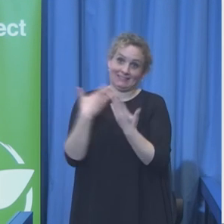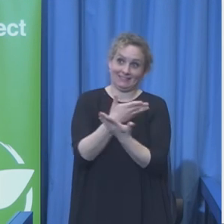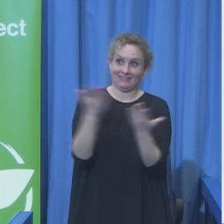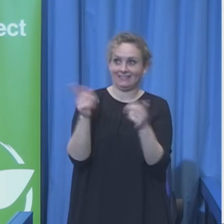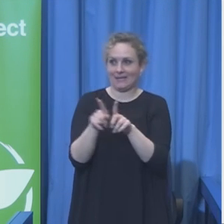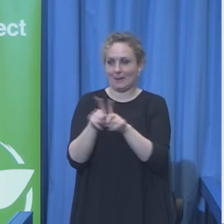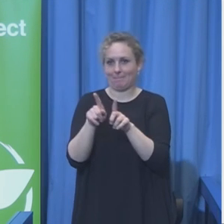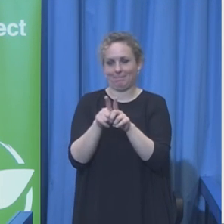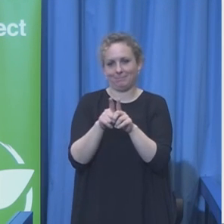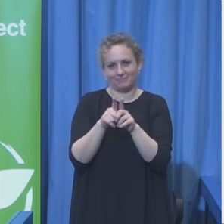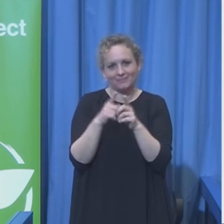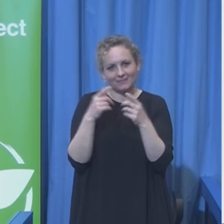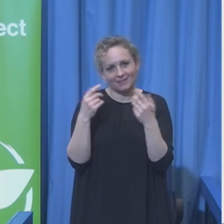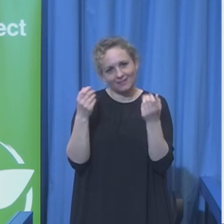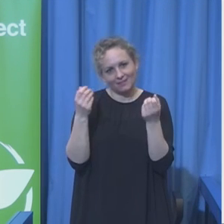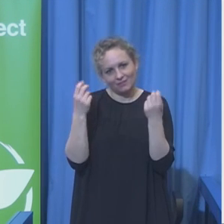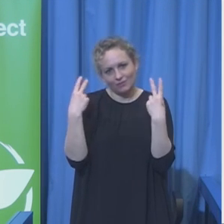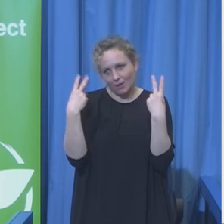Thanks, Stefan.